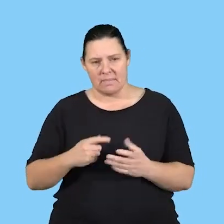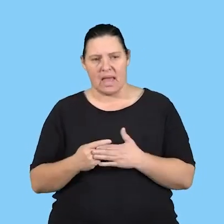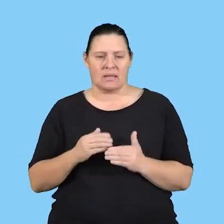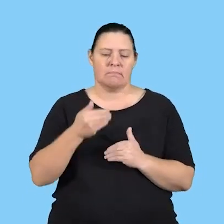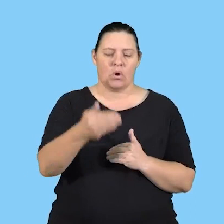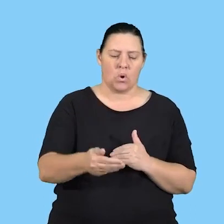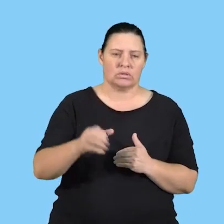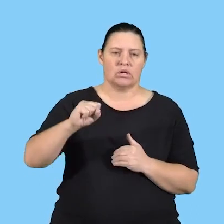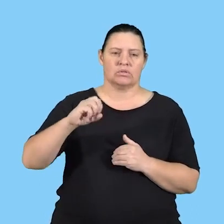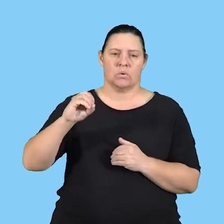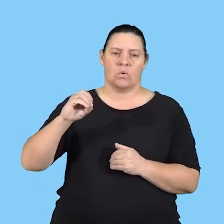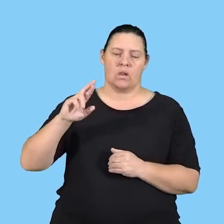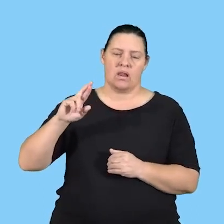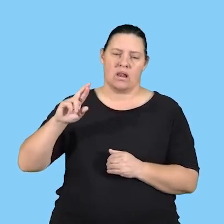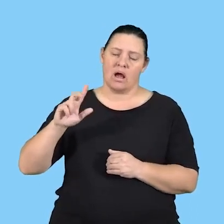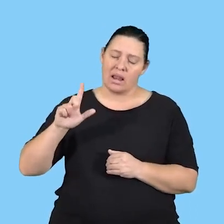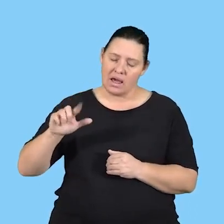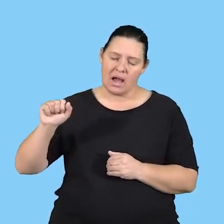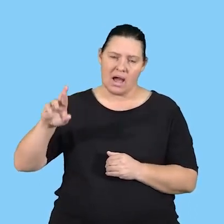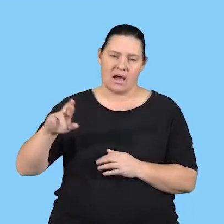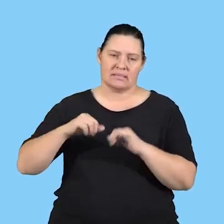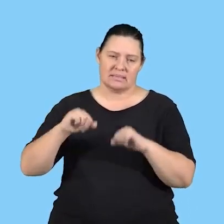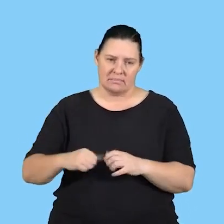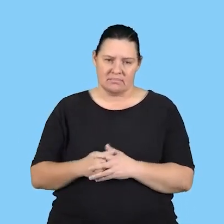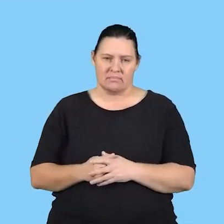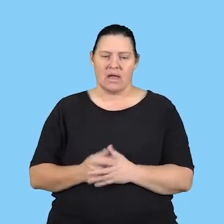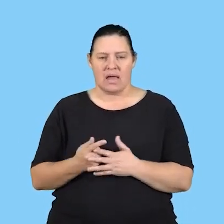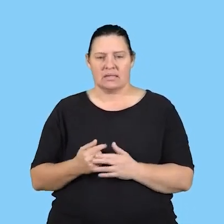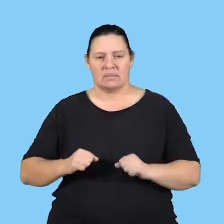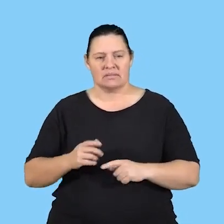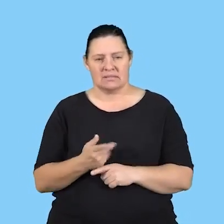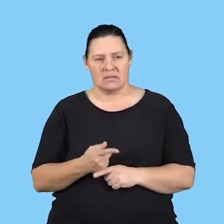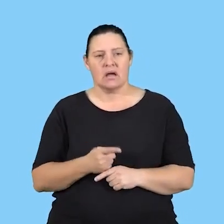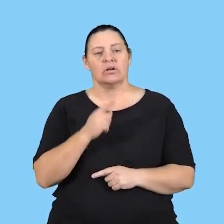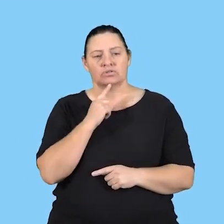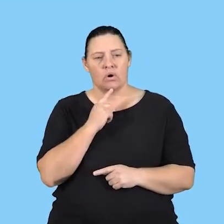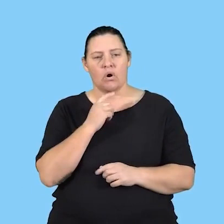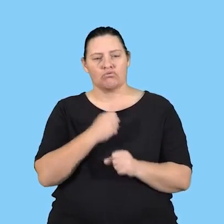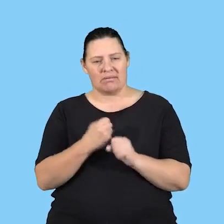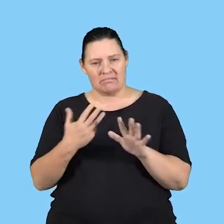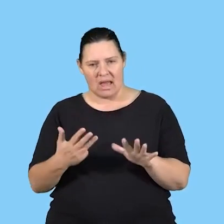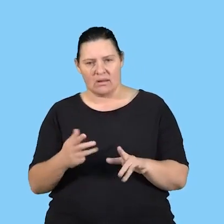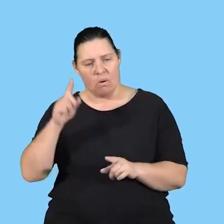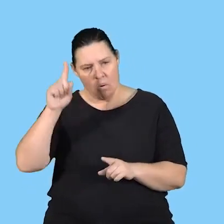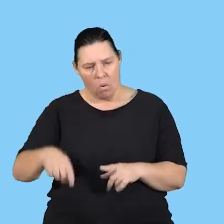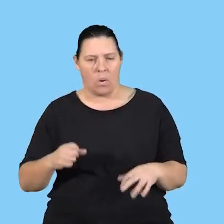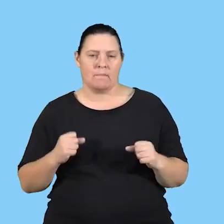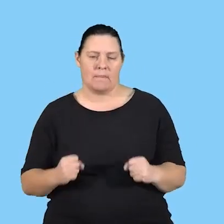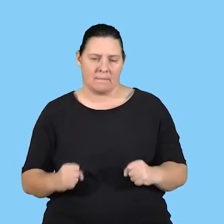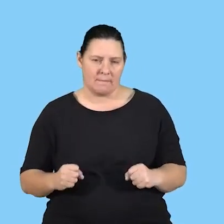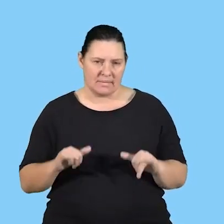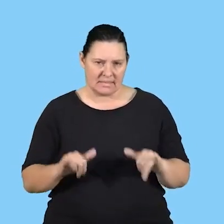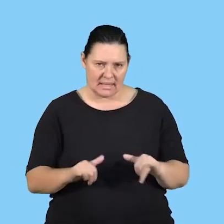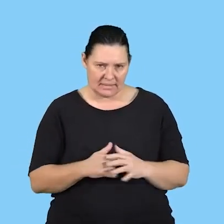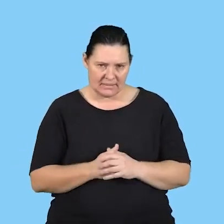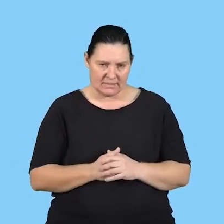system and looking into space, and in grade 9, all the topics are again retained.